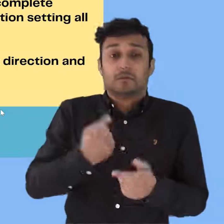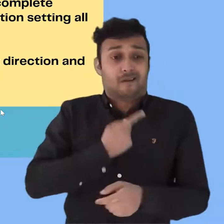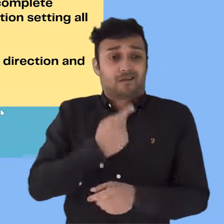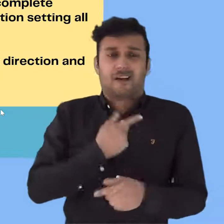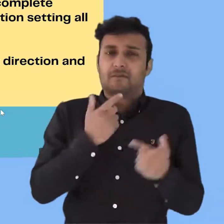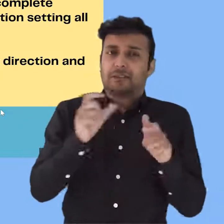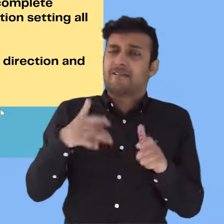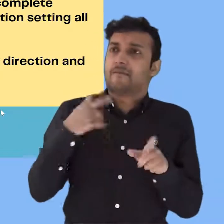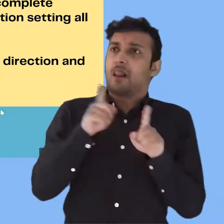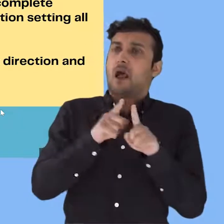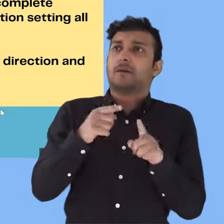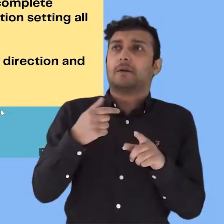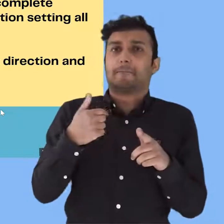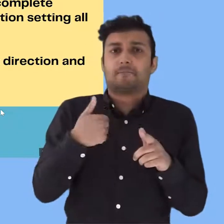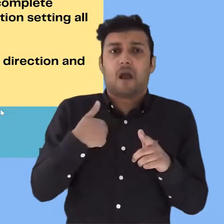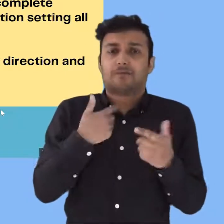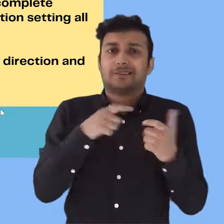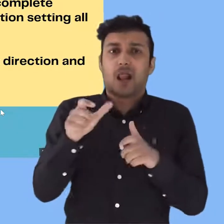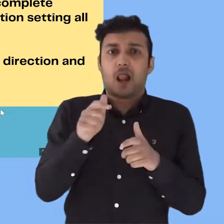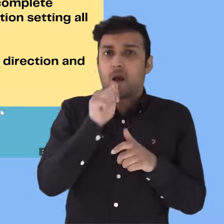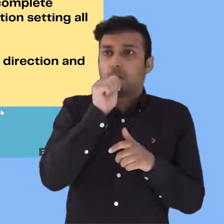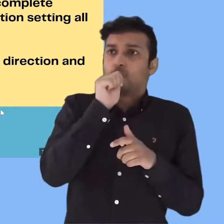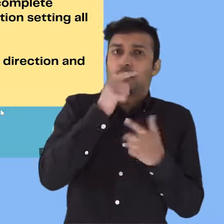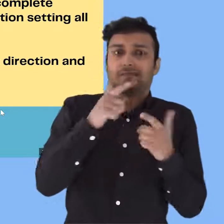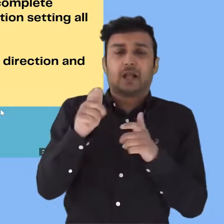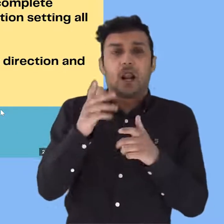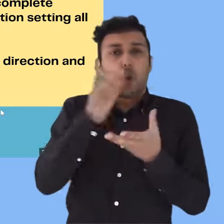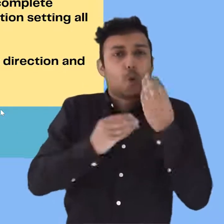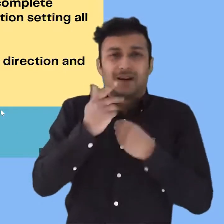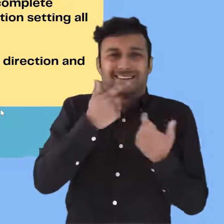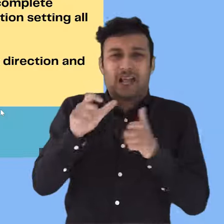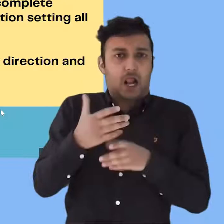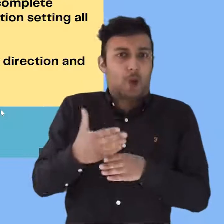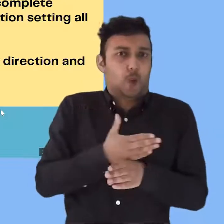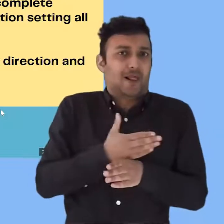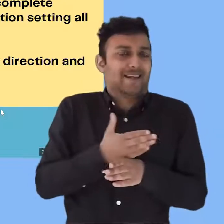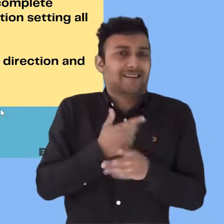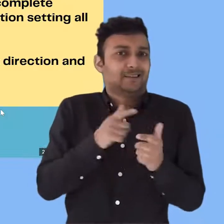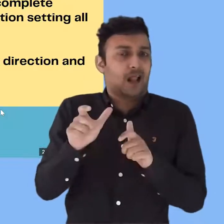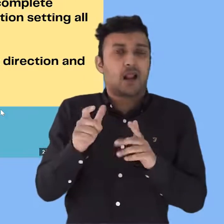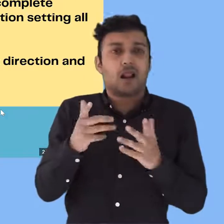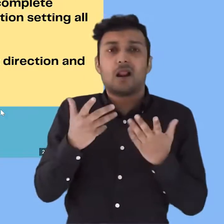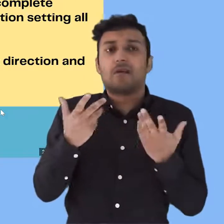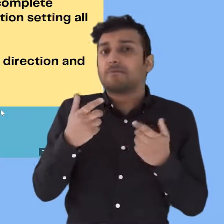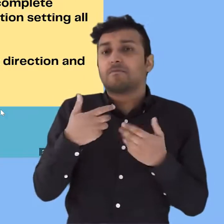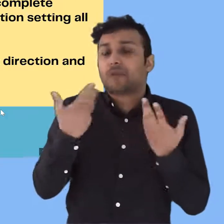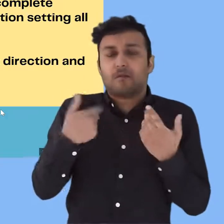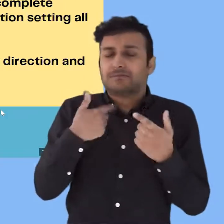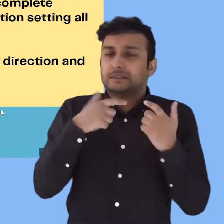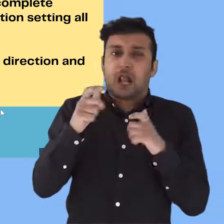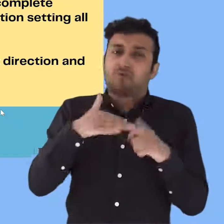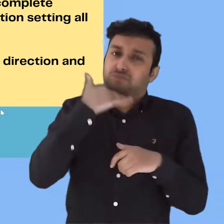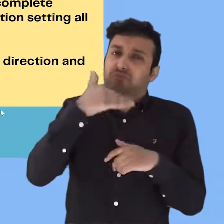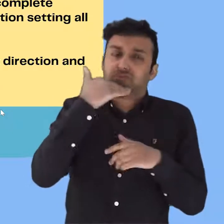long way to go, a lot more to learn, but acknowledge where you're at, identify where you're at, and take